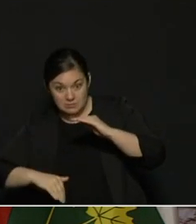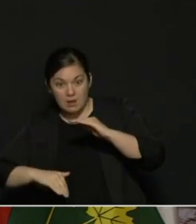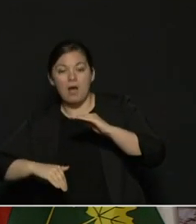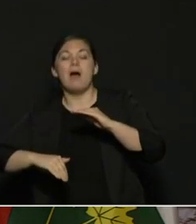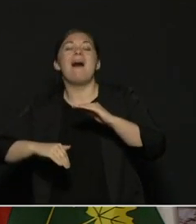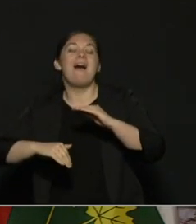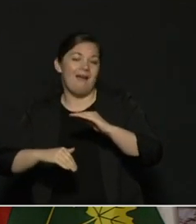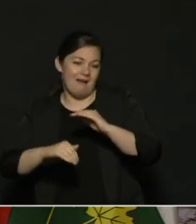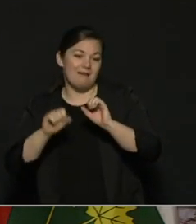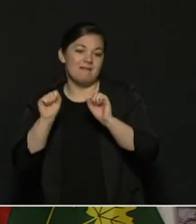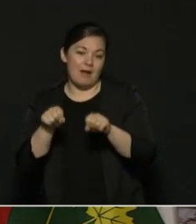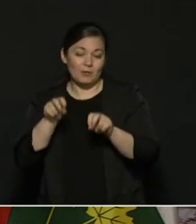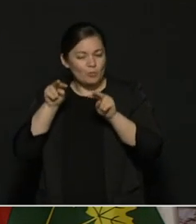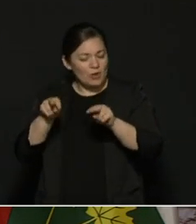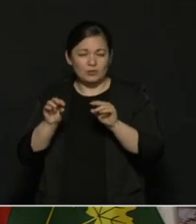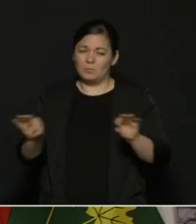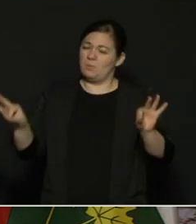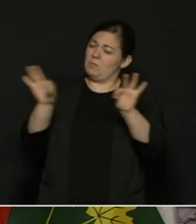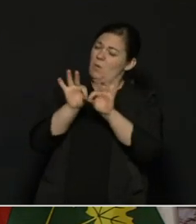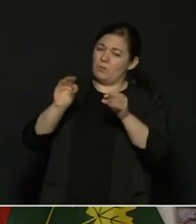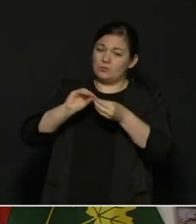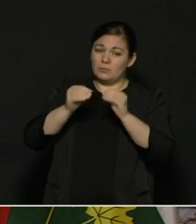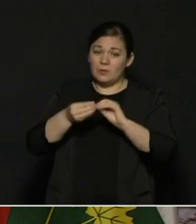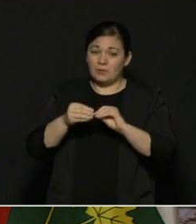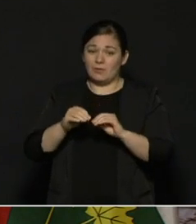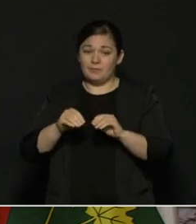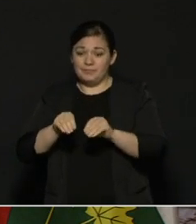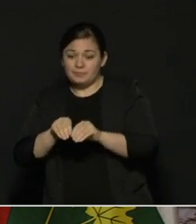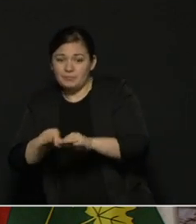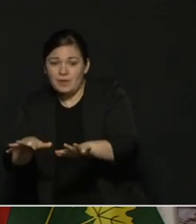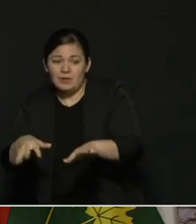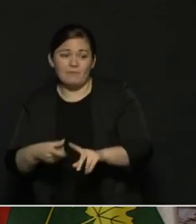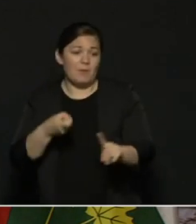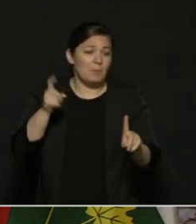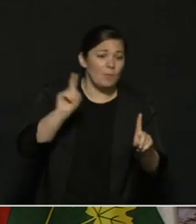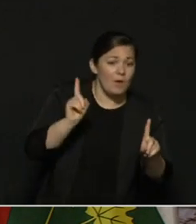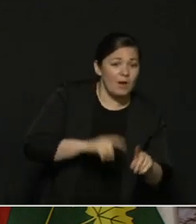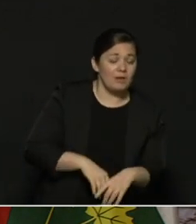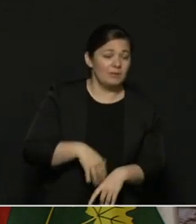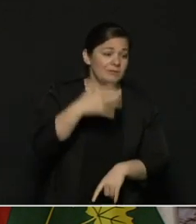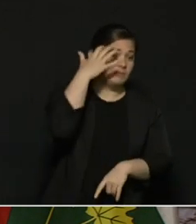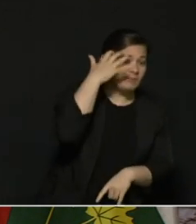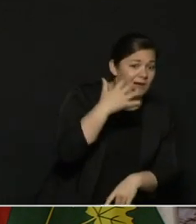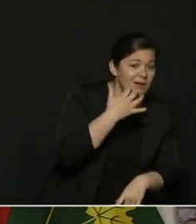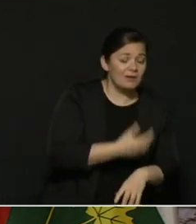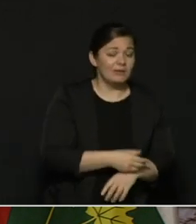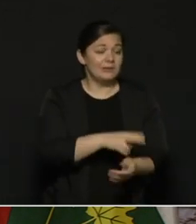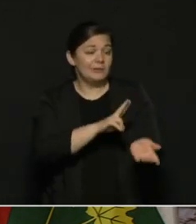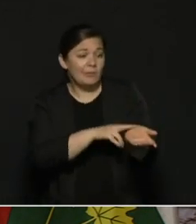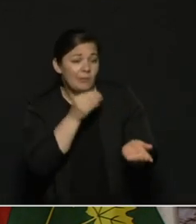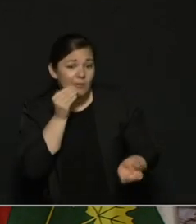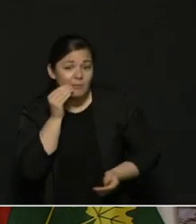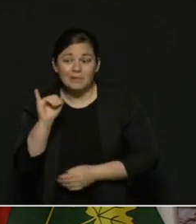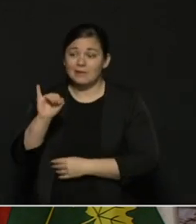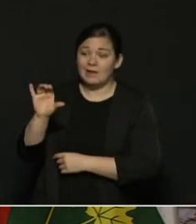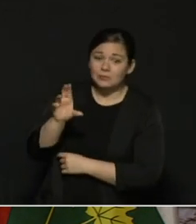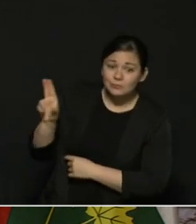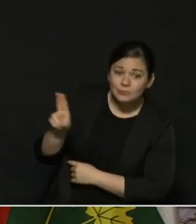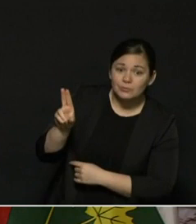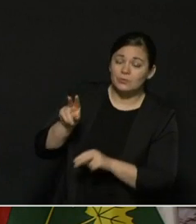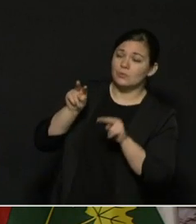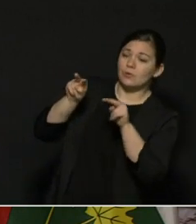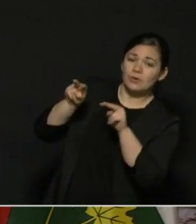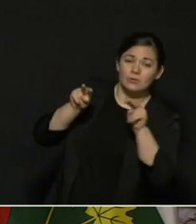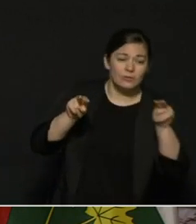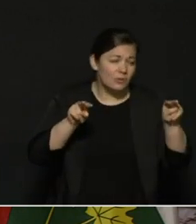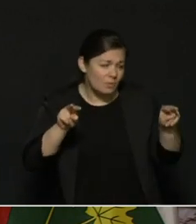etc., from our committee as we look at this and continue to segment the data, look at it more carefully to give the best